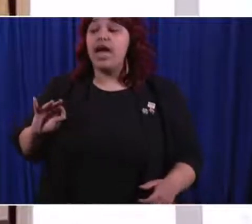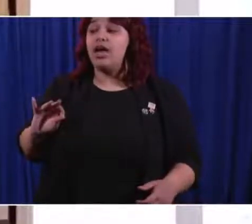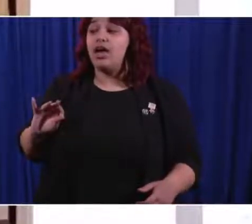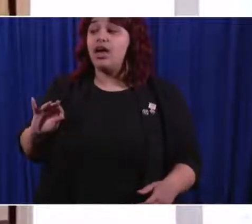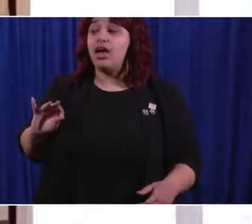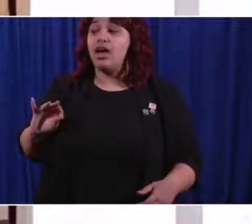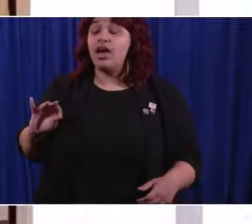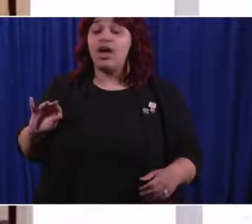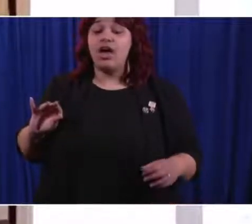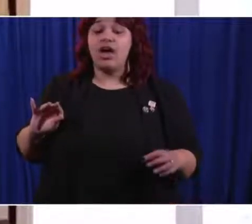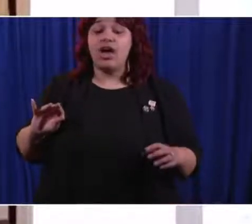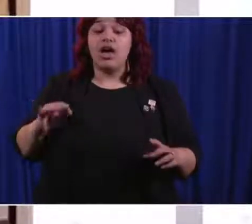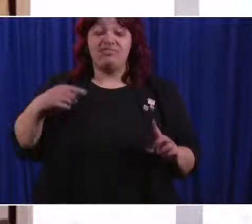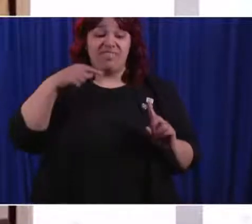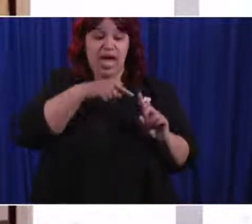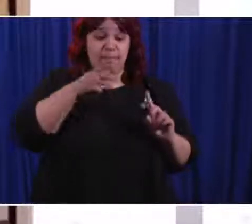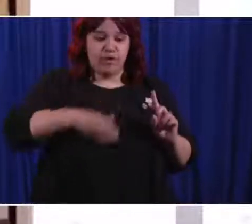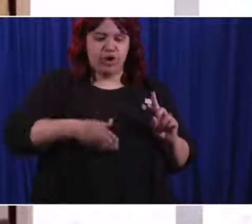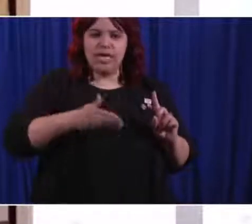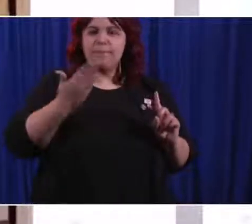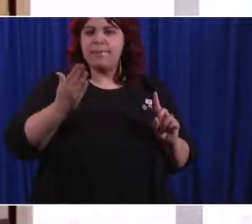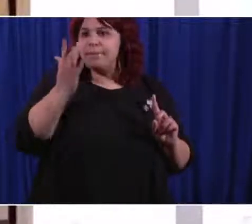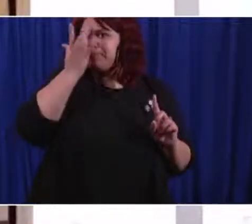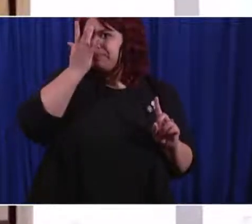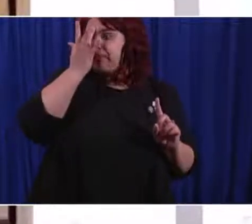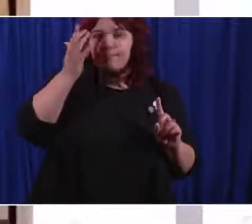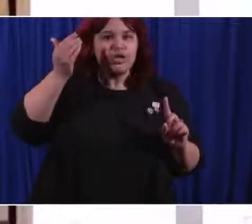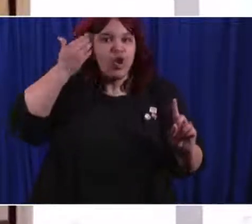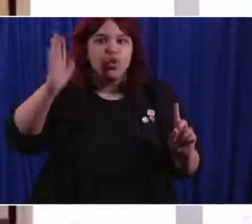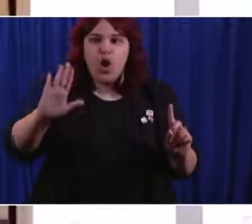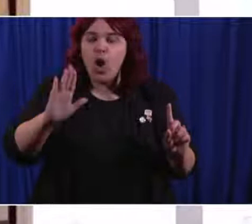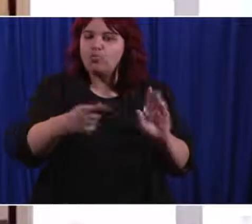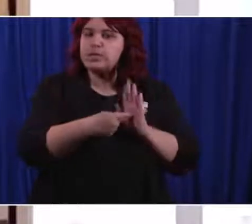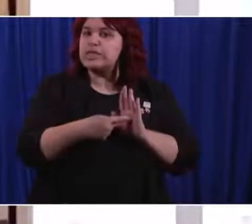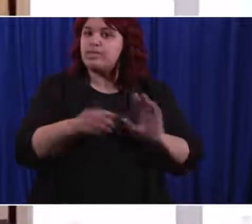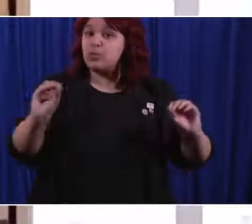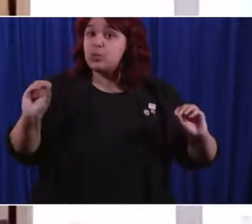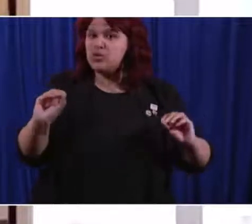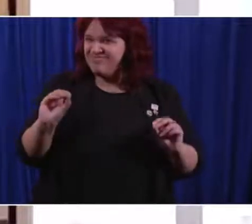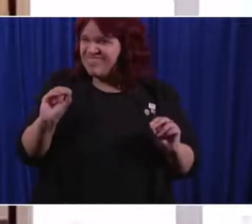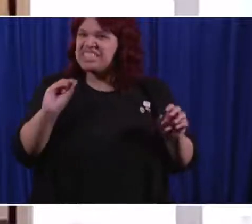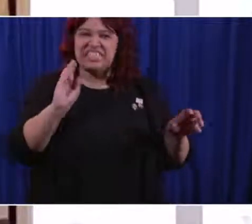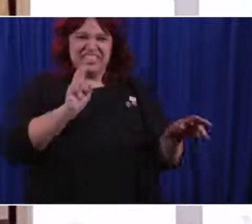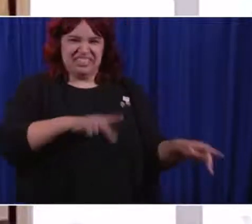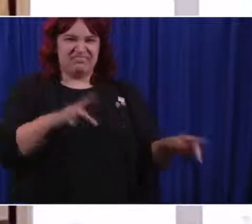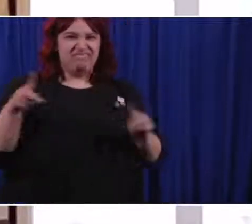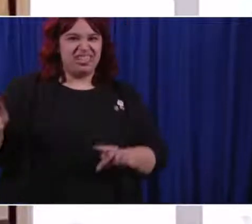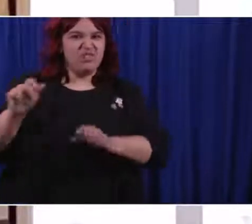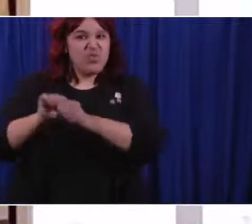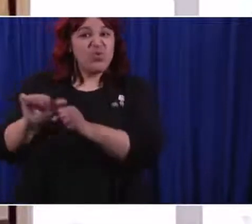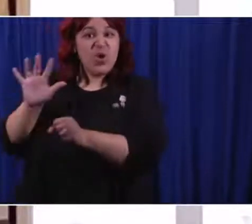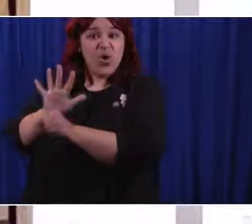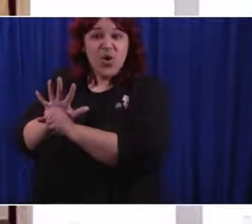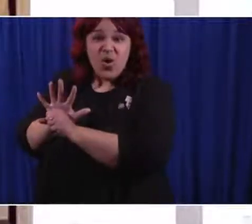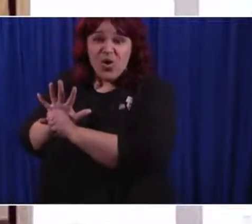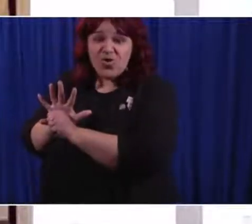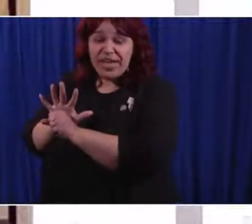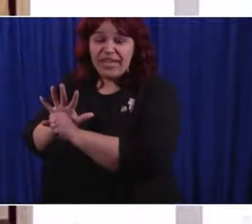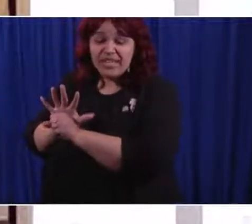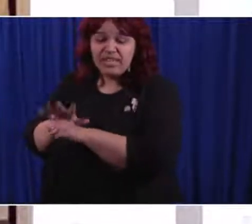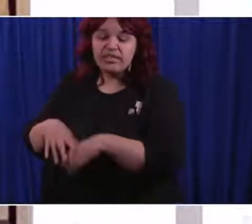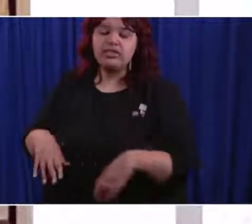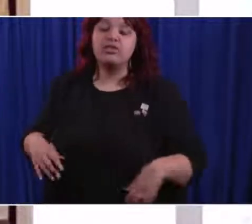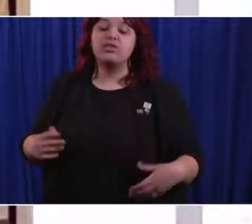a person knows they're sick, like COVID. In fact, throughout history, quarantine and isolation have